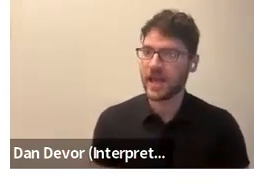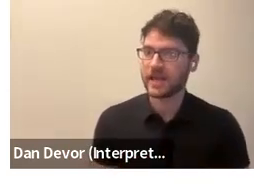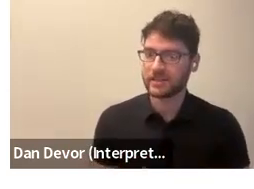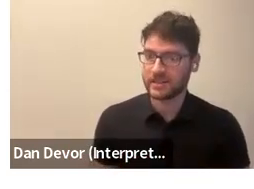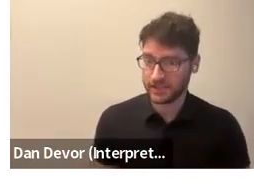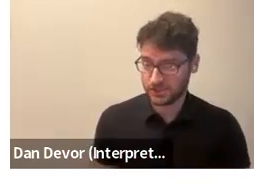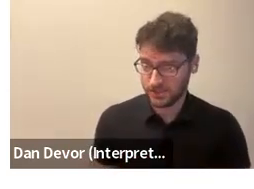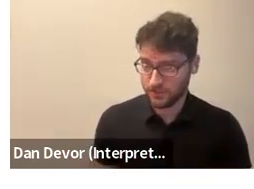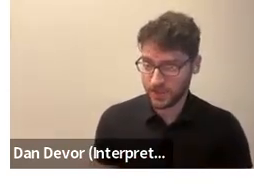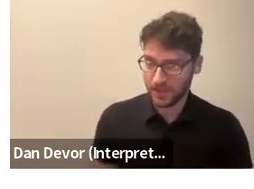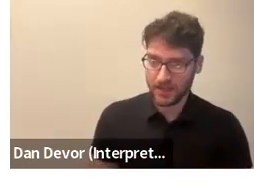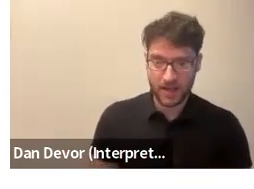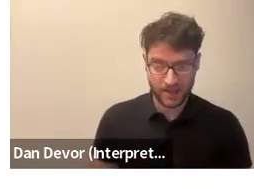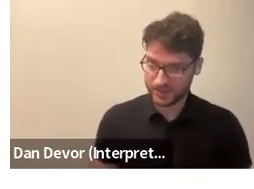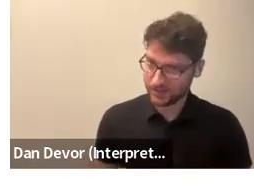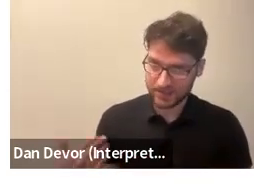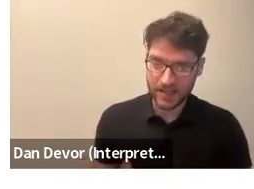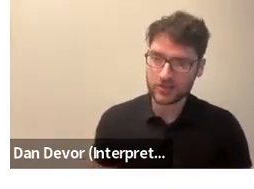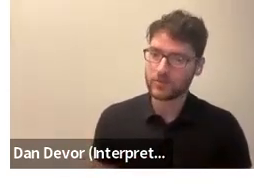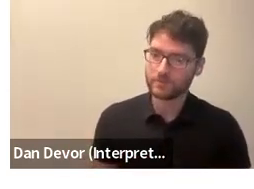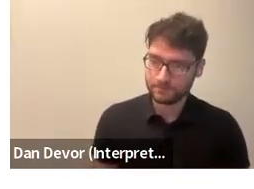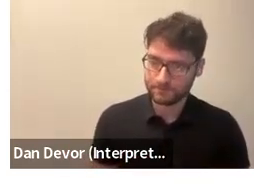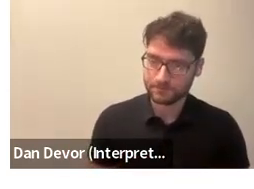emotions, and intentions. ASL does that too.